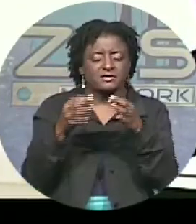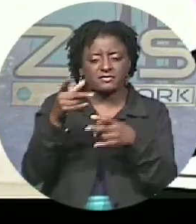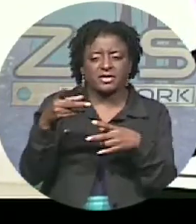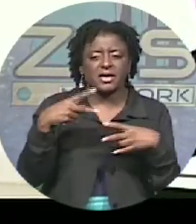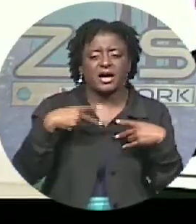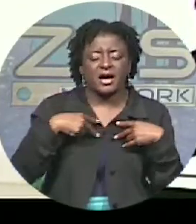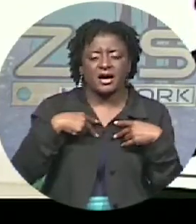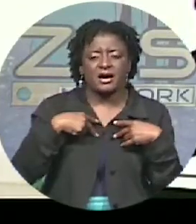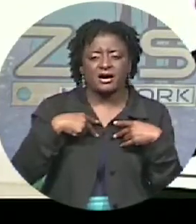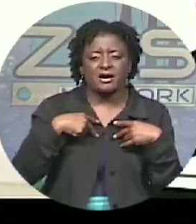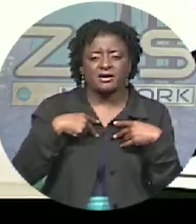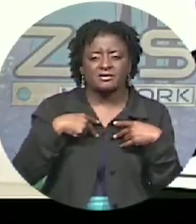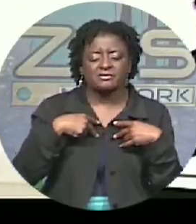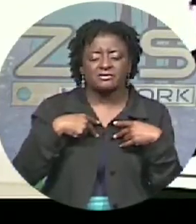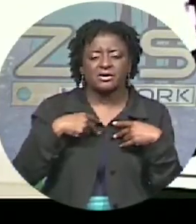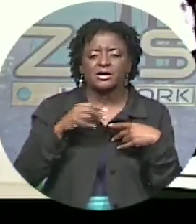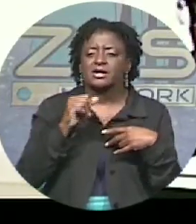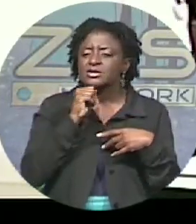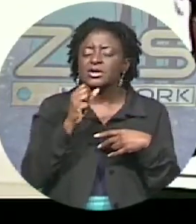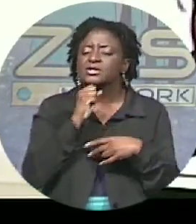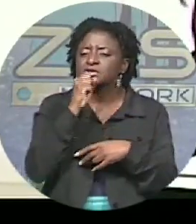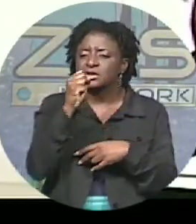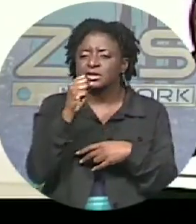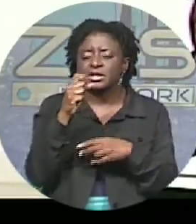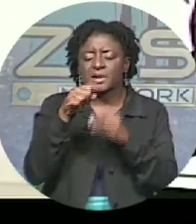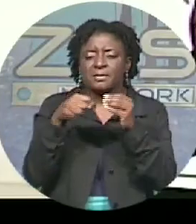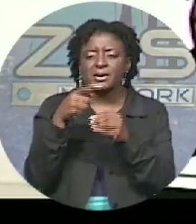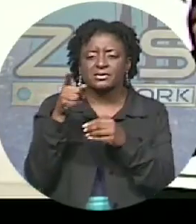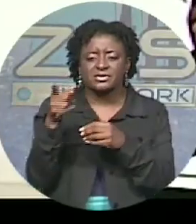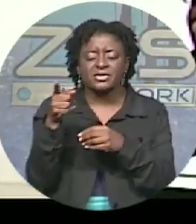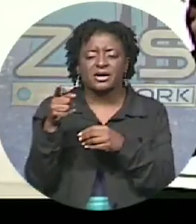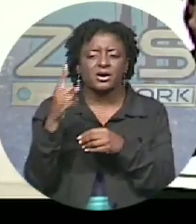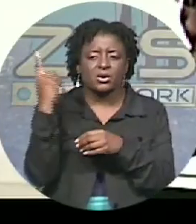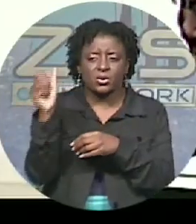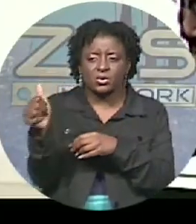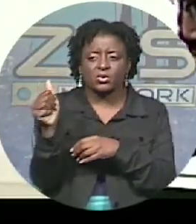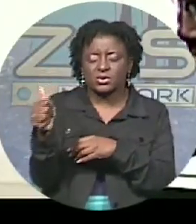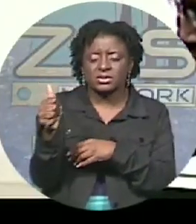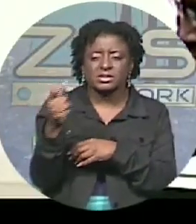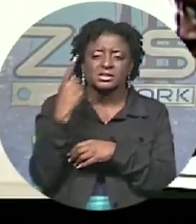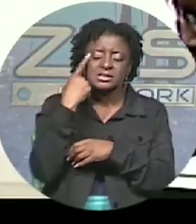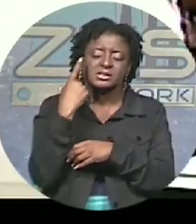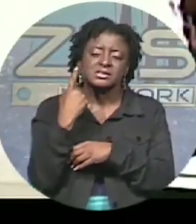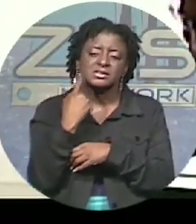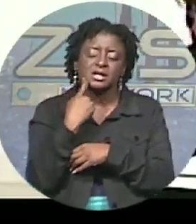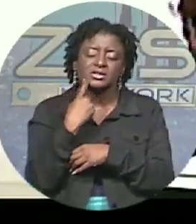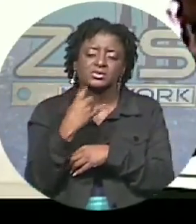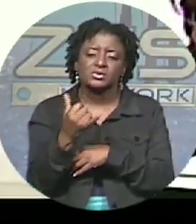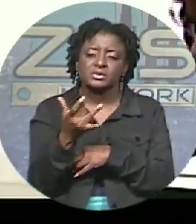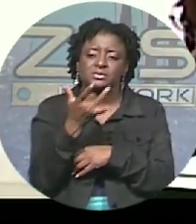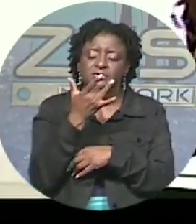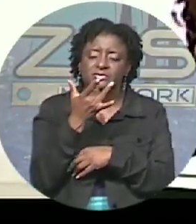insecurities about their own sexual positions. Because this is a completely